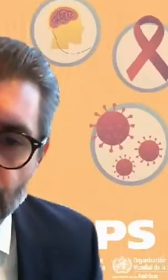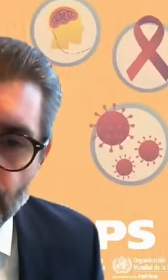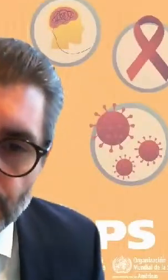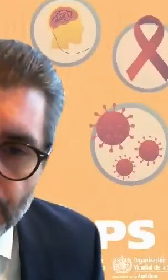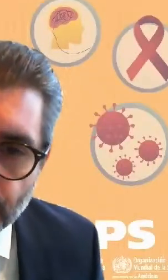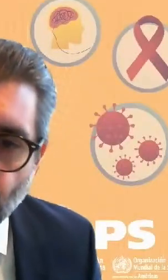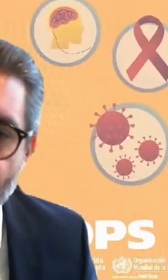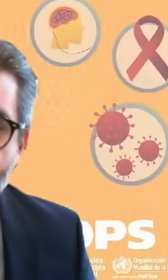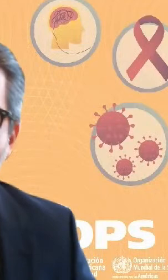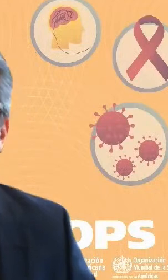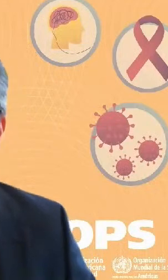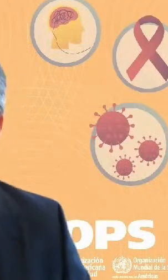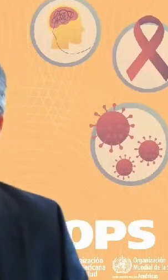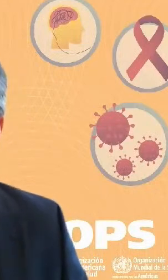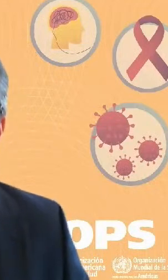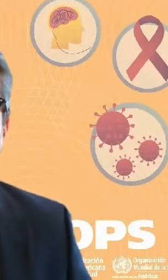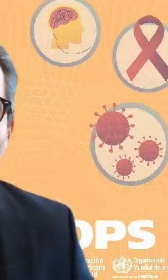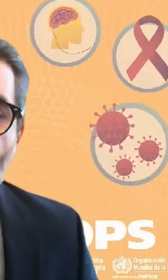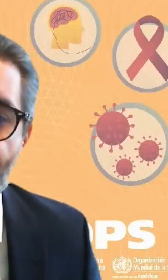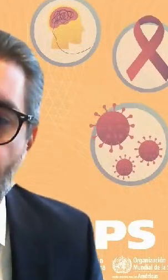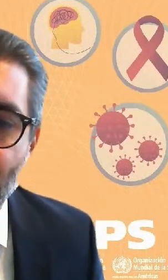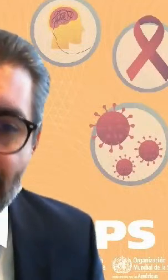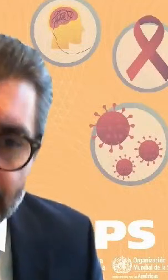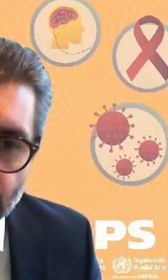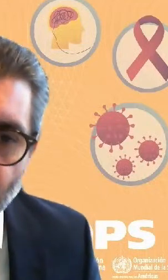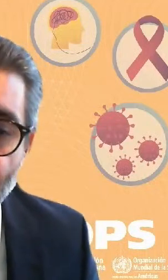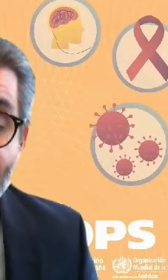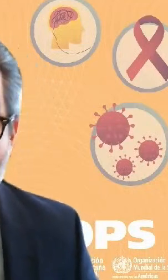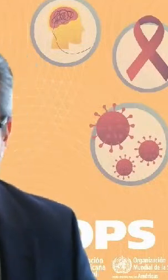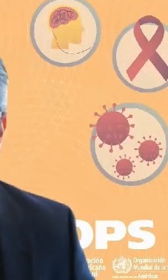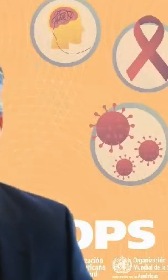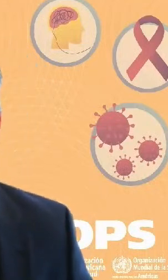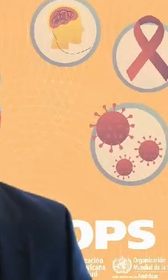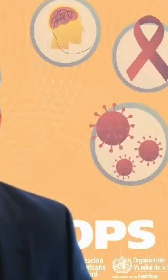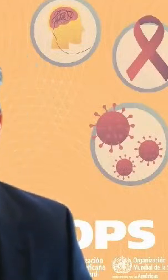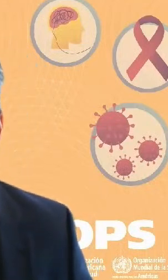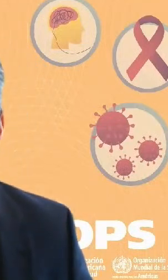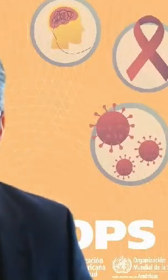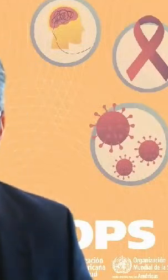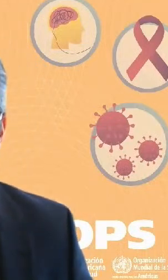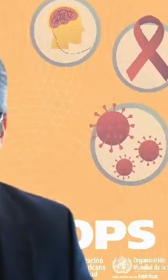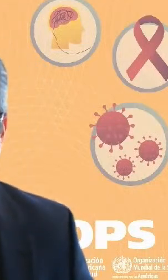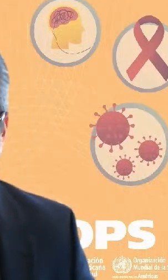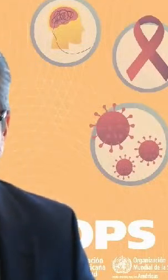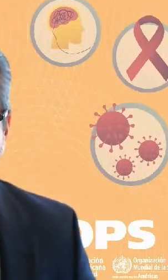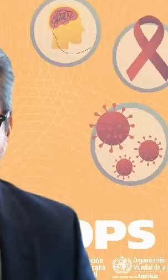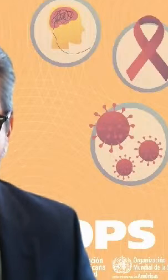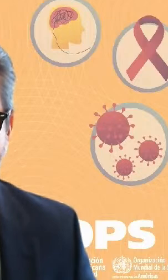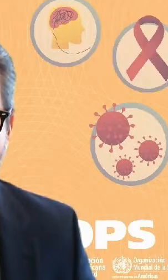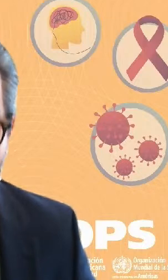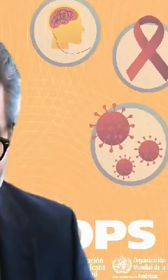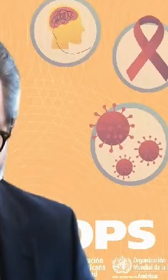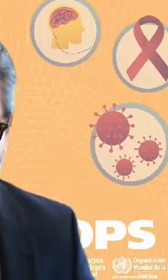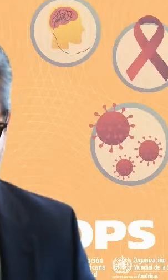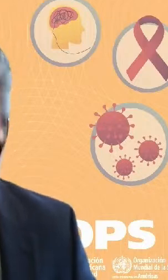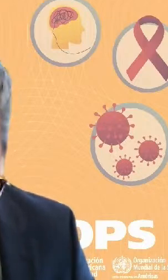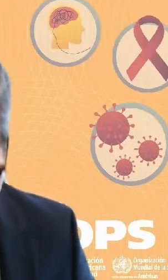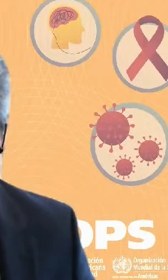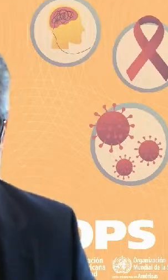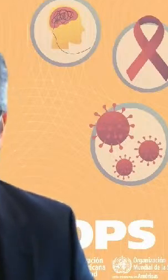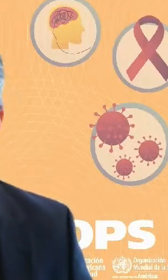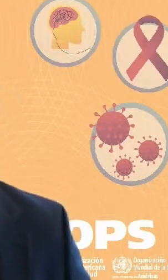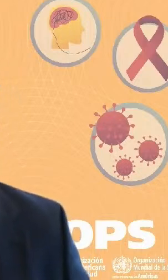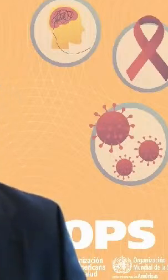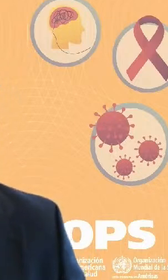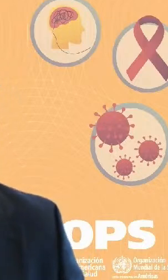and Dr. Util Thomas, Director of the Mental Health Unit for the Ministry of Health of Guyana. The floor